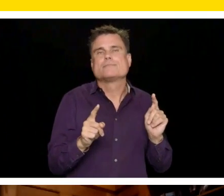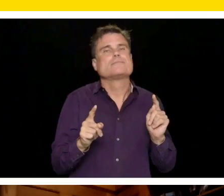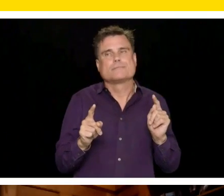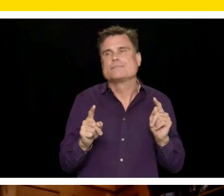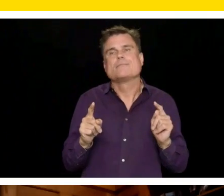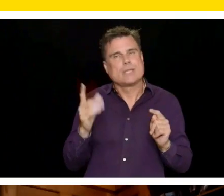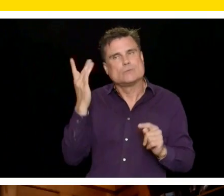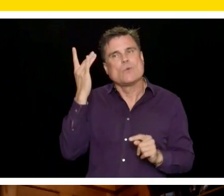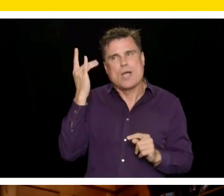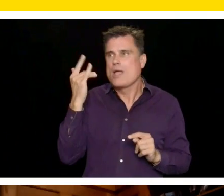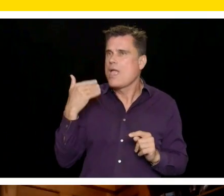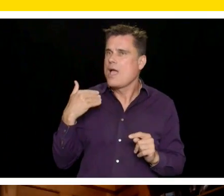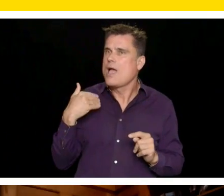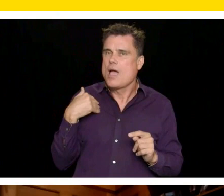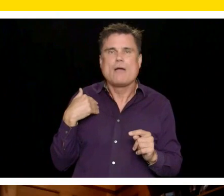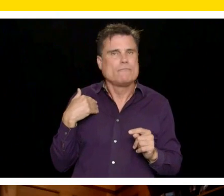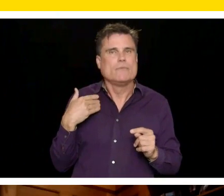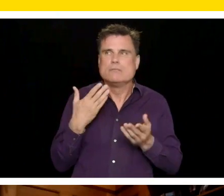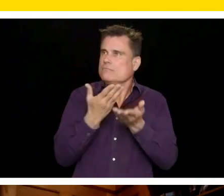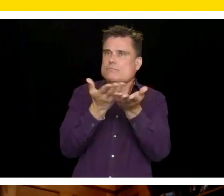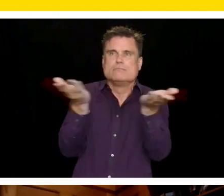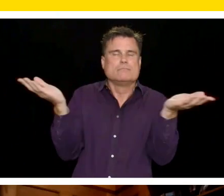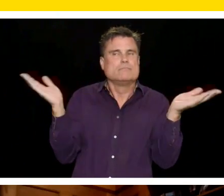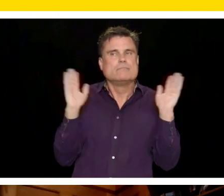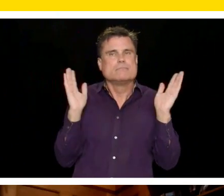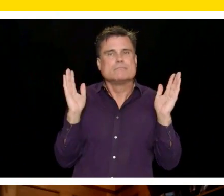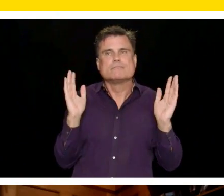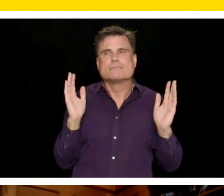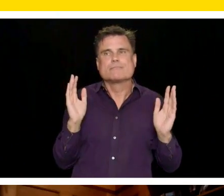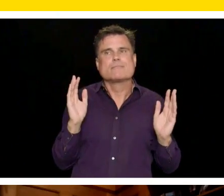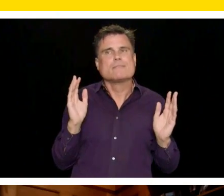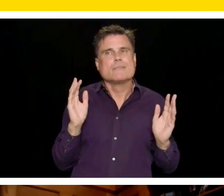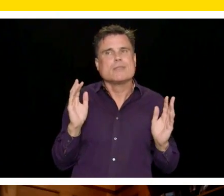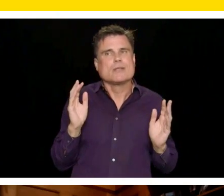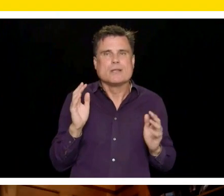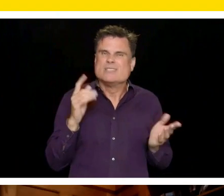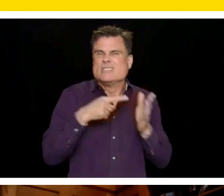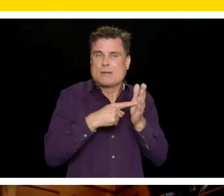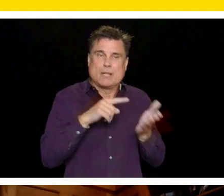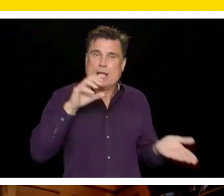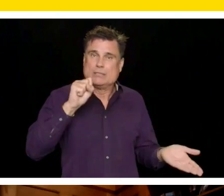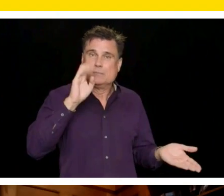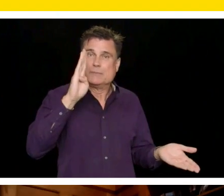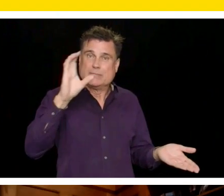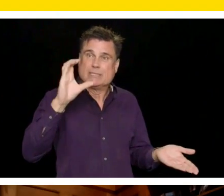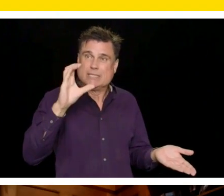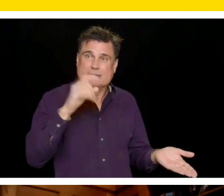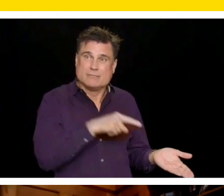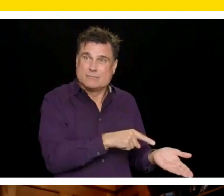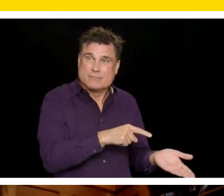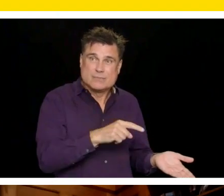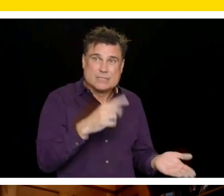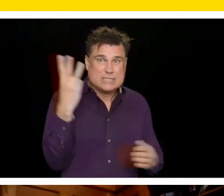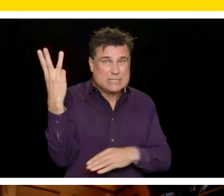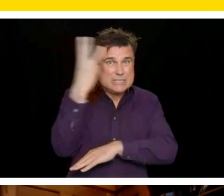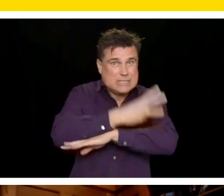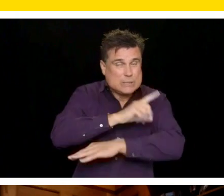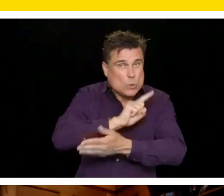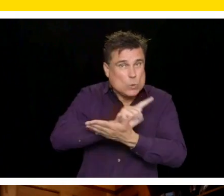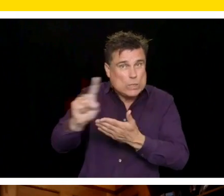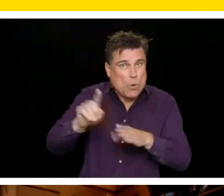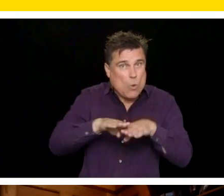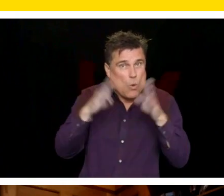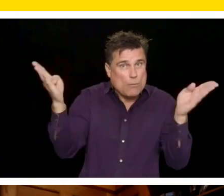multiple languages at Small Business BC to help answer your questions and guide you through all of those changing protocols. And so